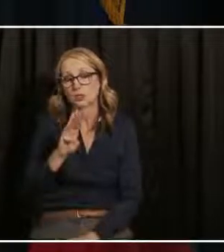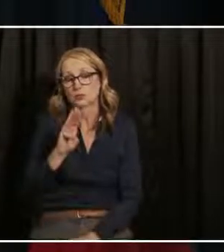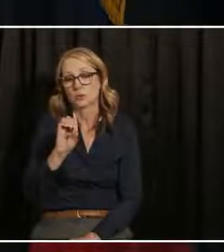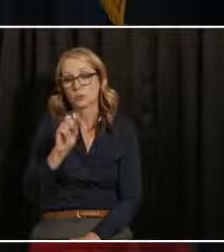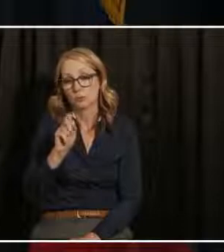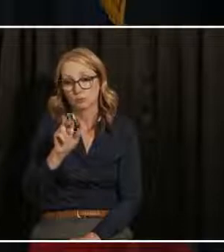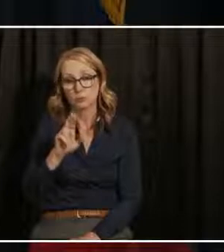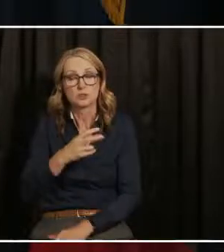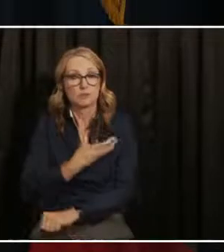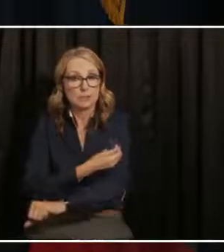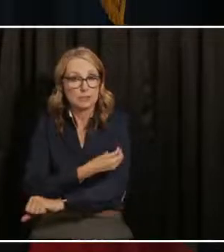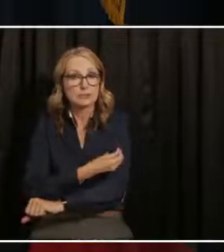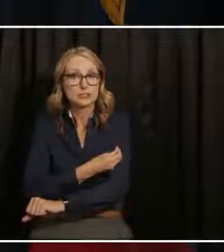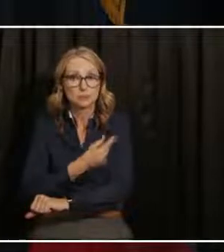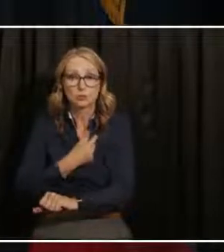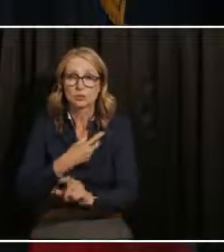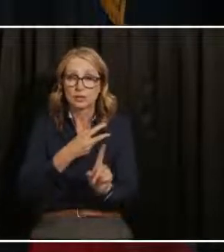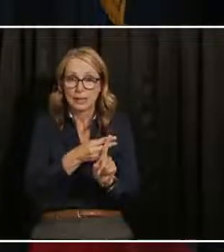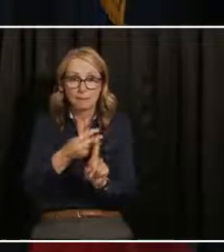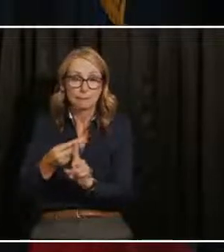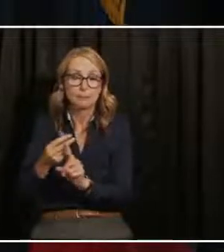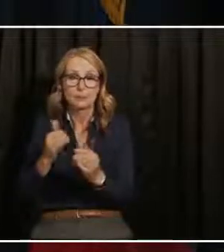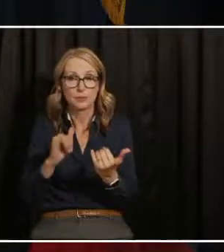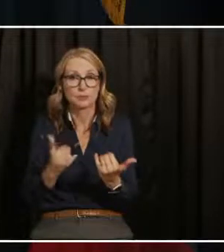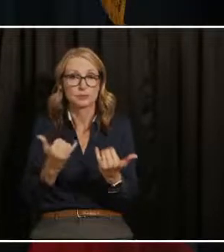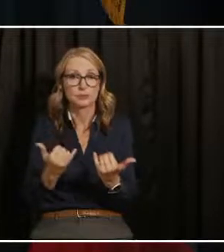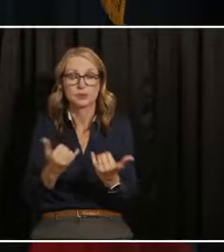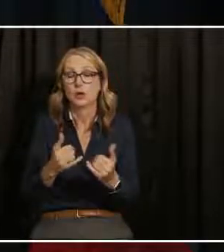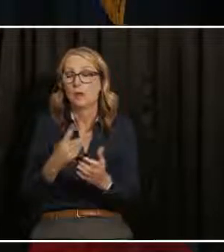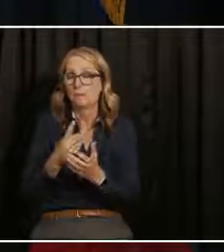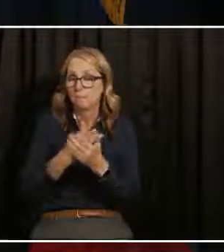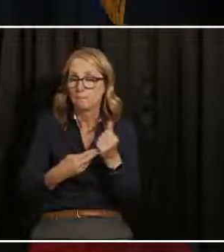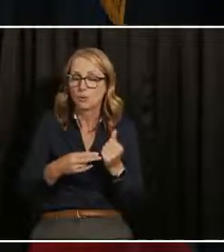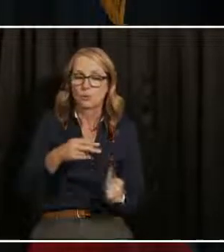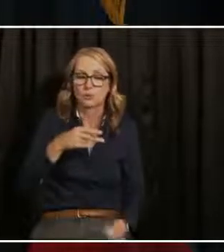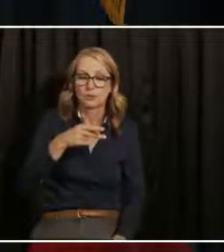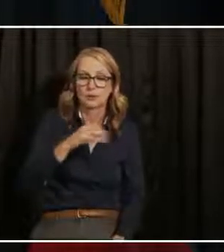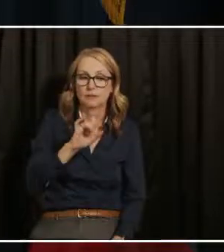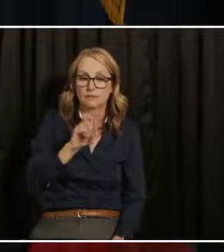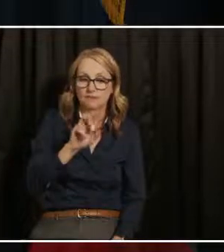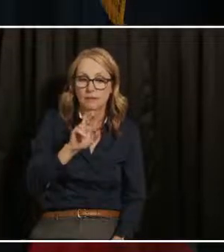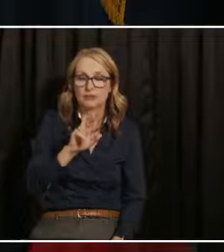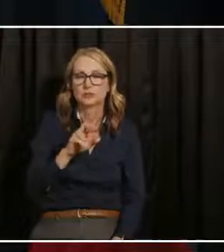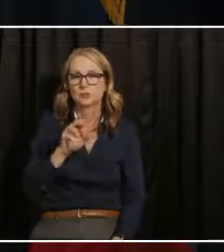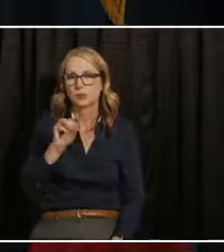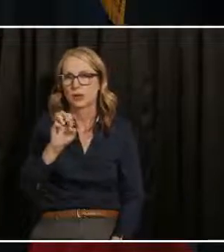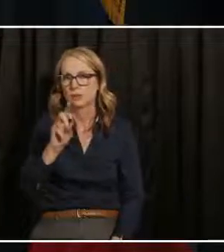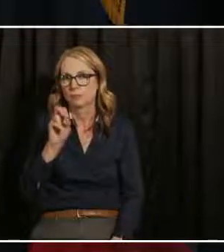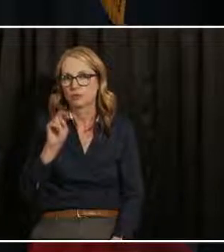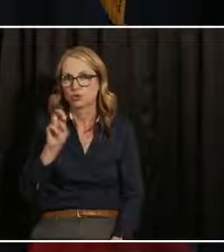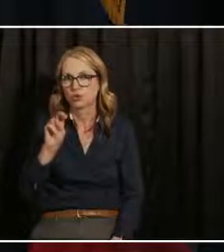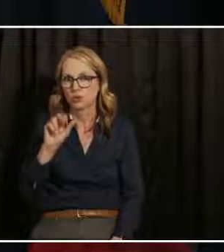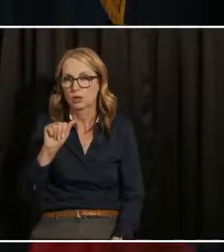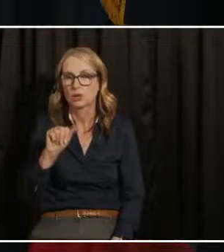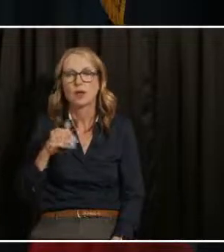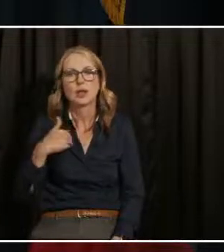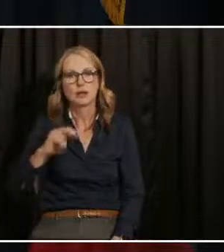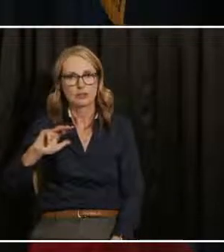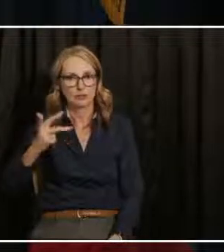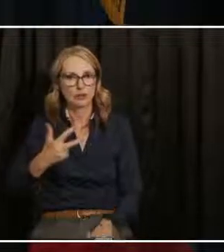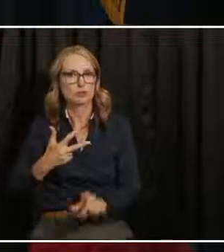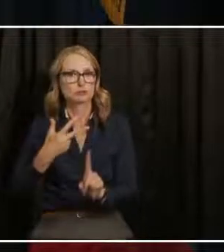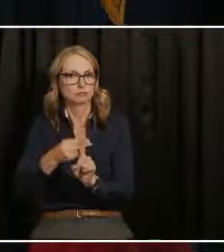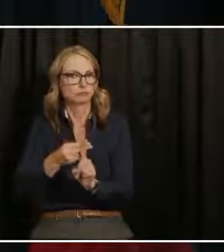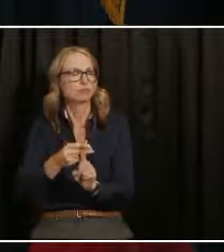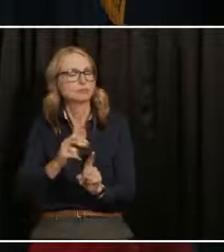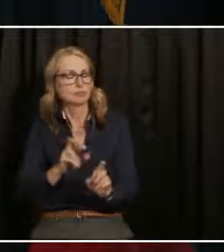today, and this applies to both Moderna and to Pfizer. A third dose is available for those